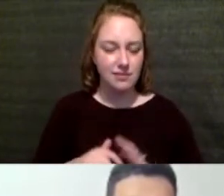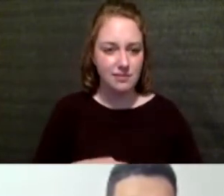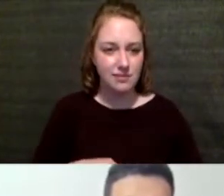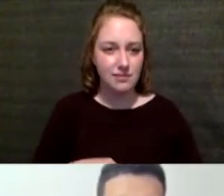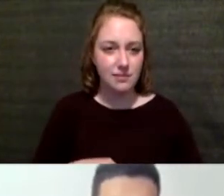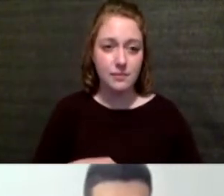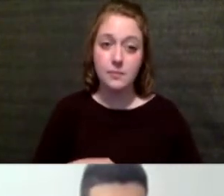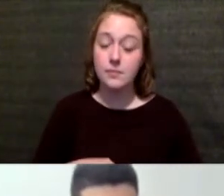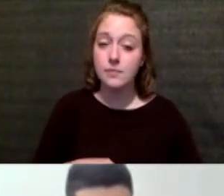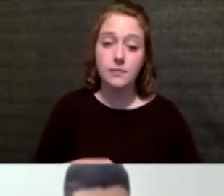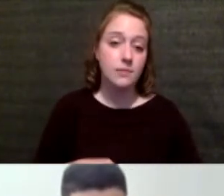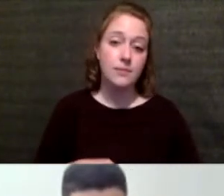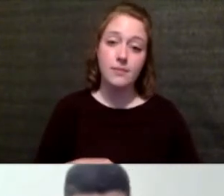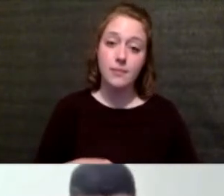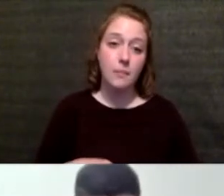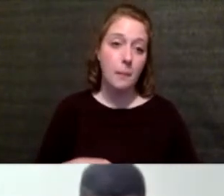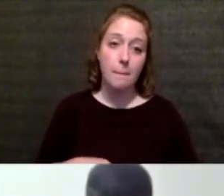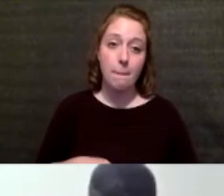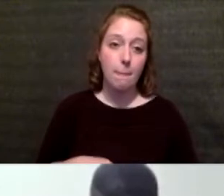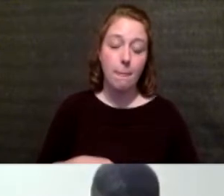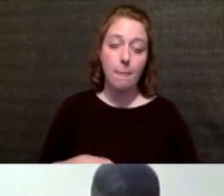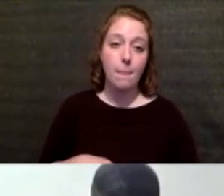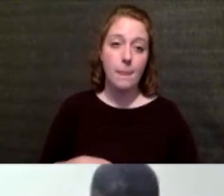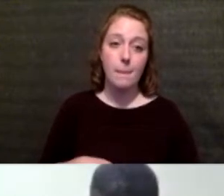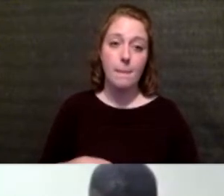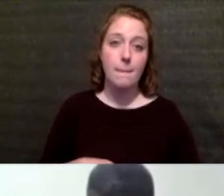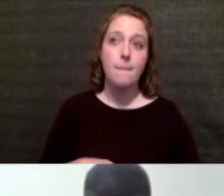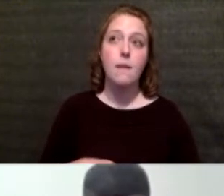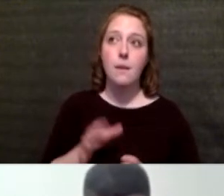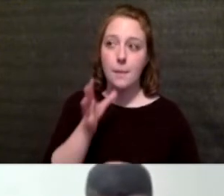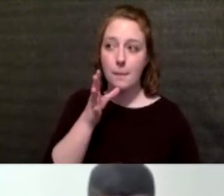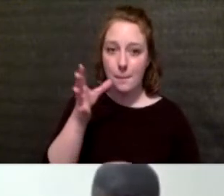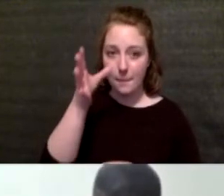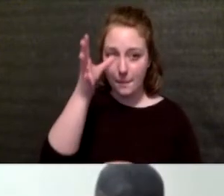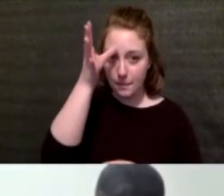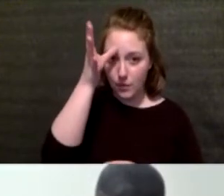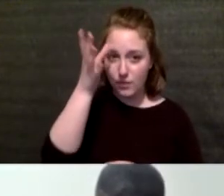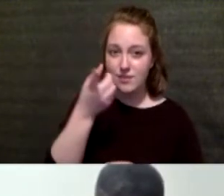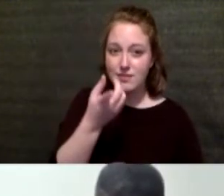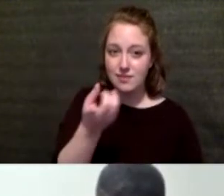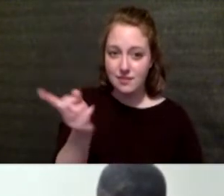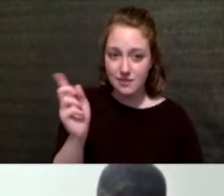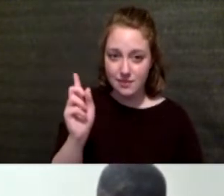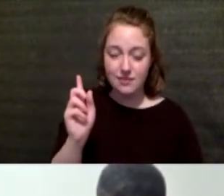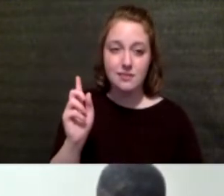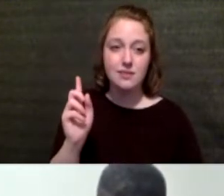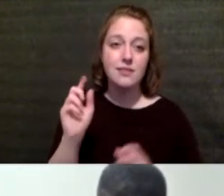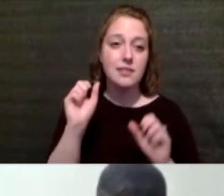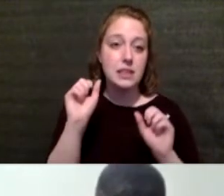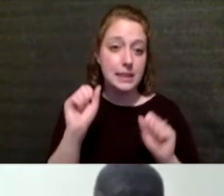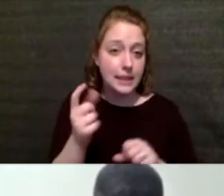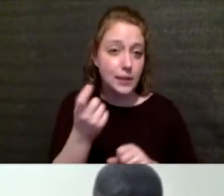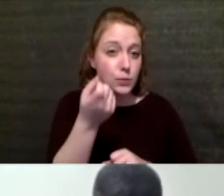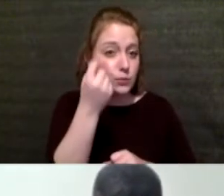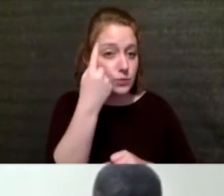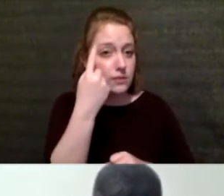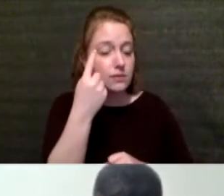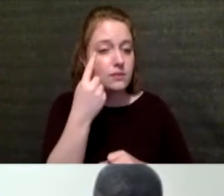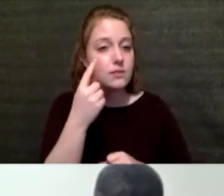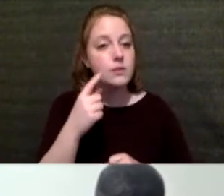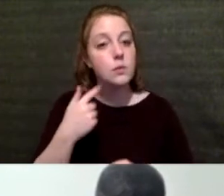isn't too hard for parents to grasp, um, as long as we really